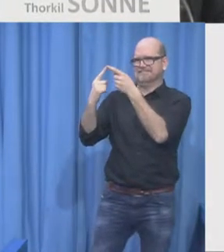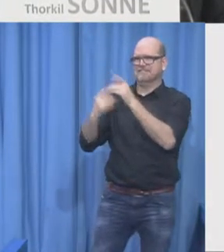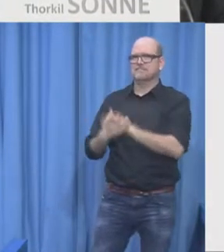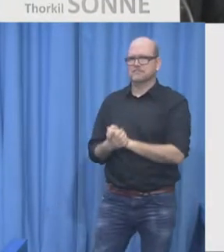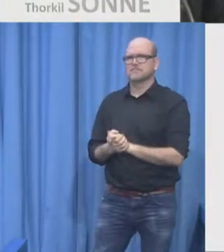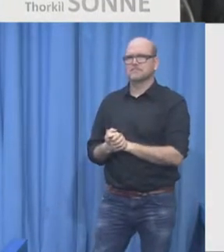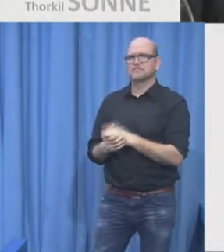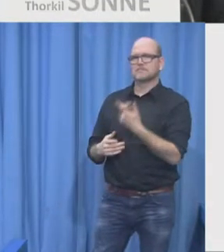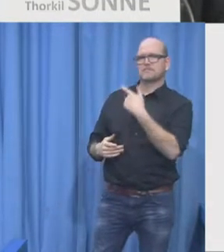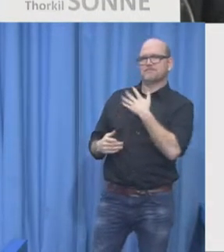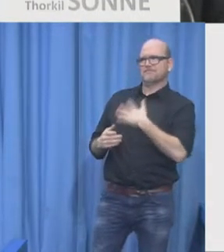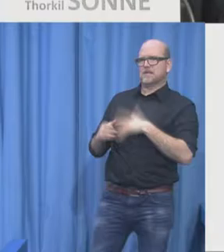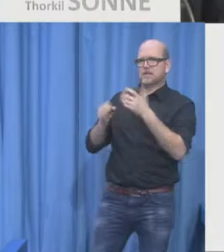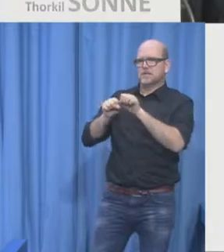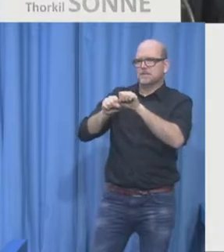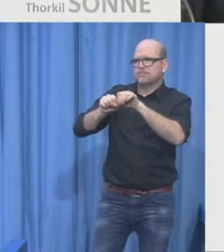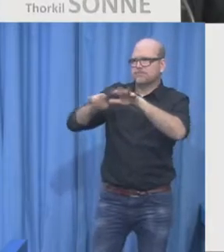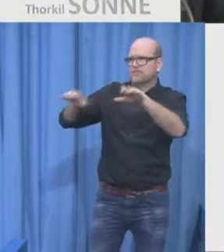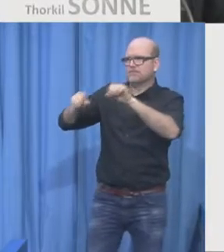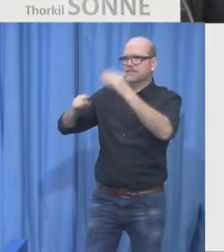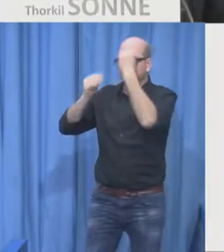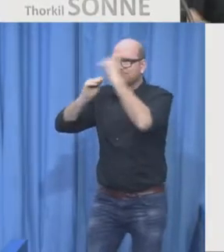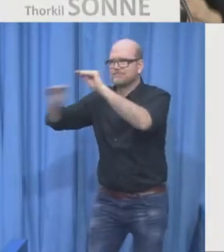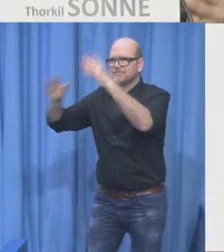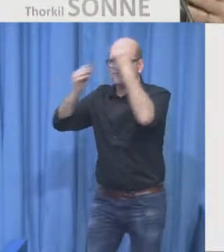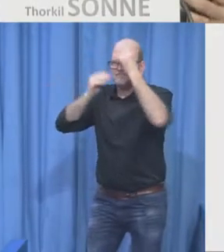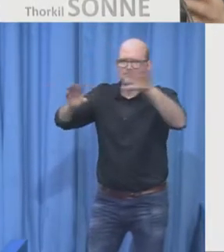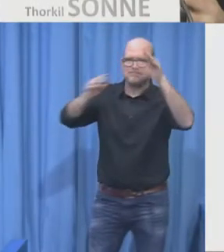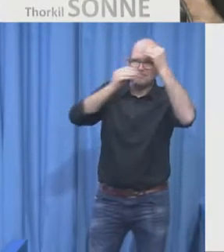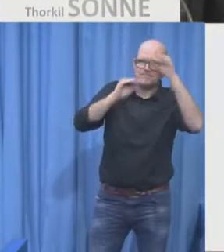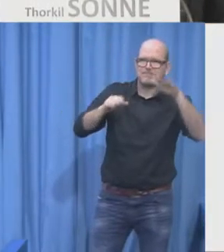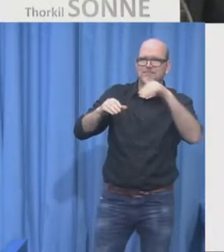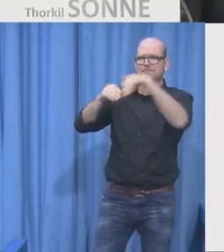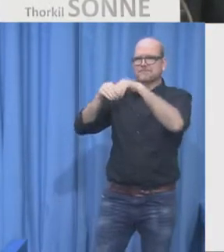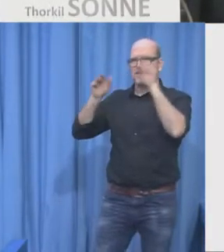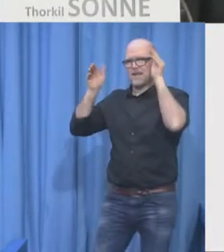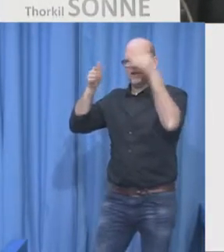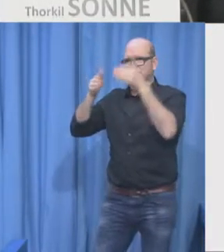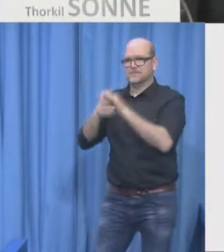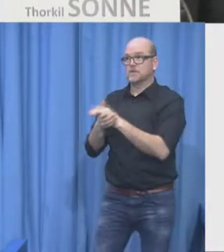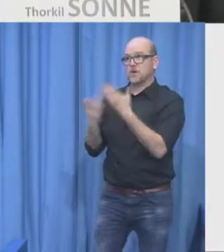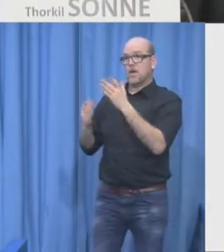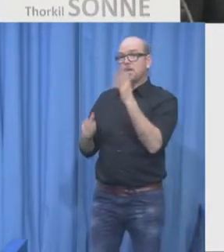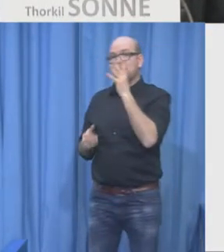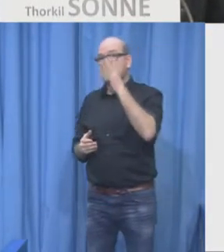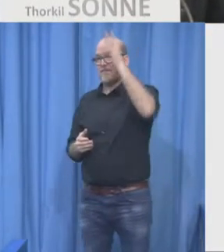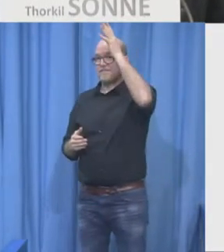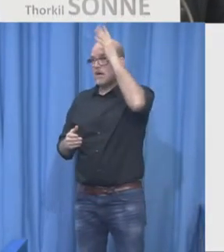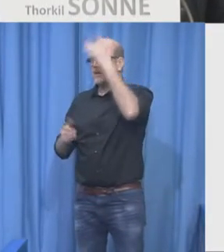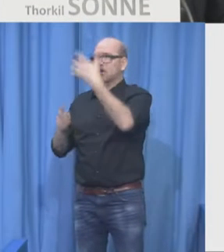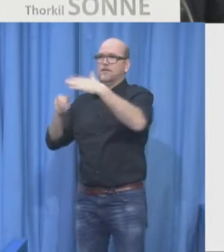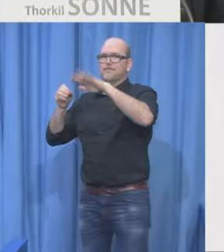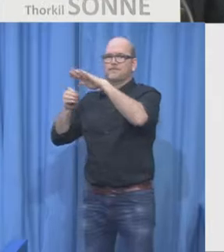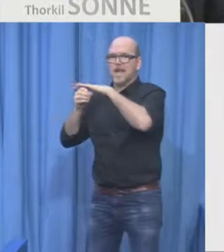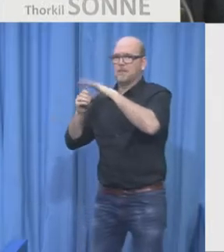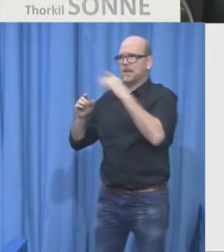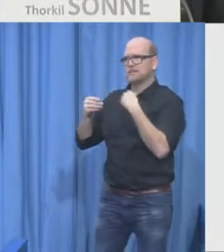help parents? How can we help autistic people grow the talent base and prepare for the labor market